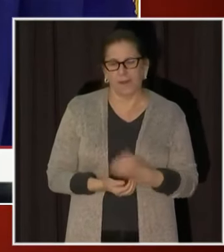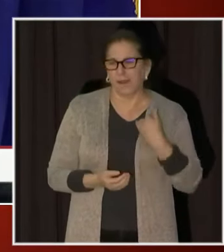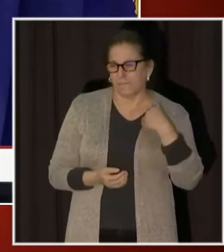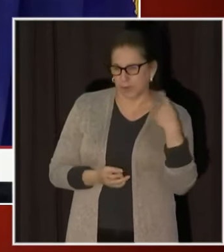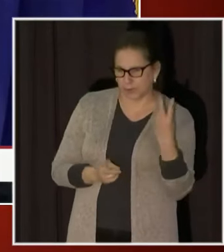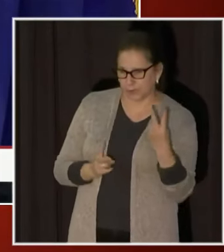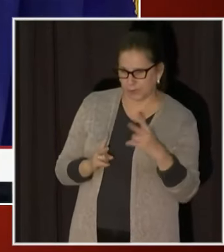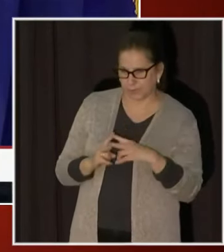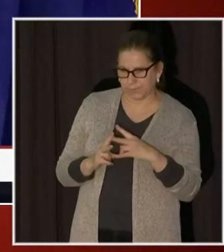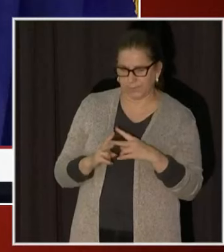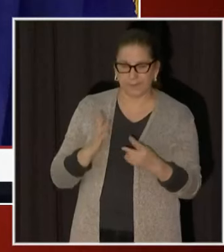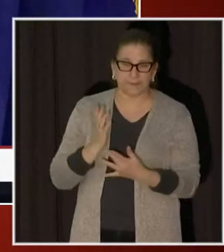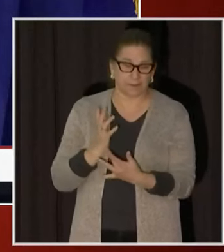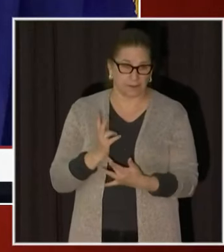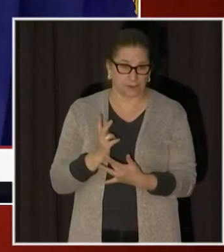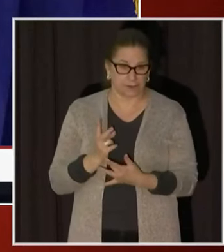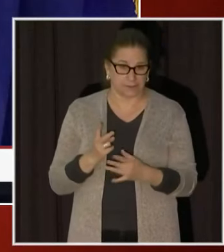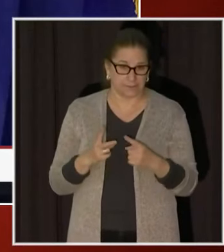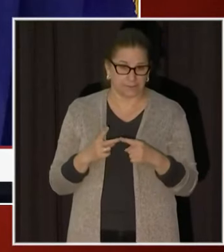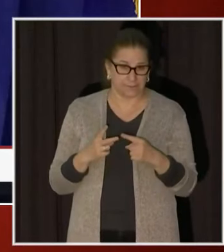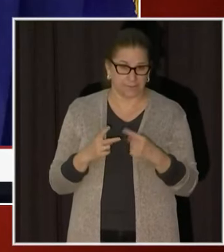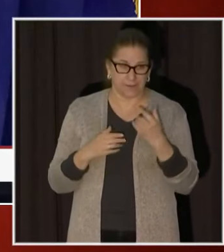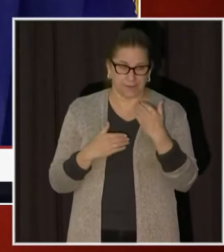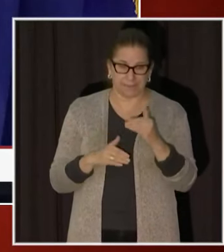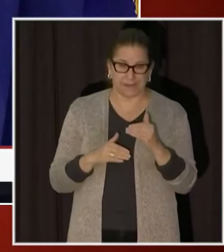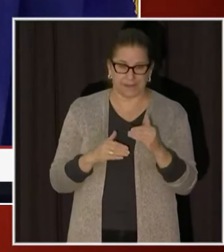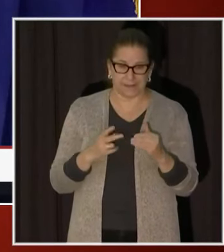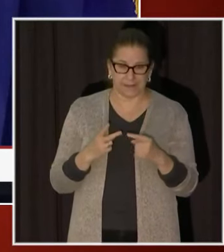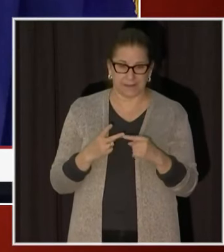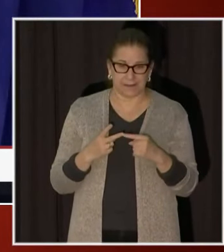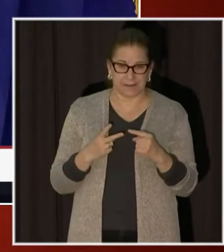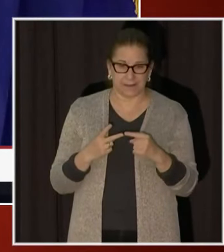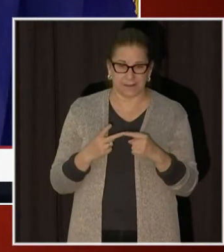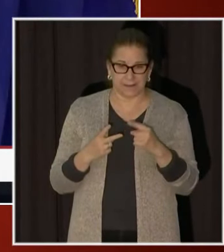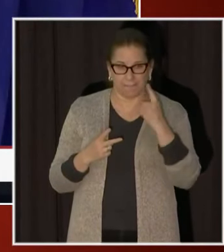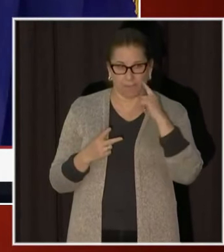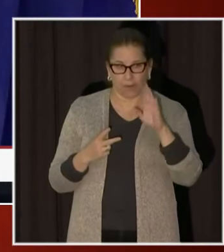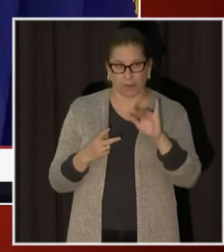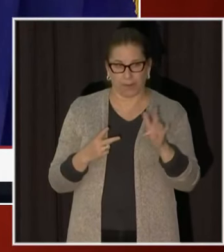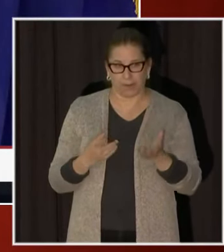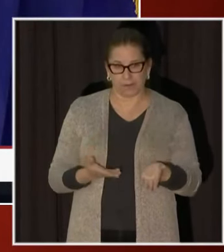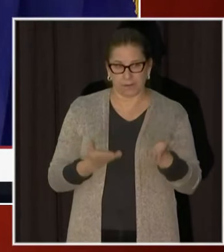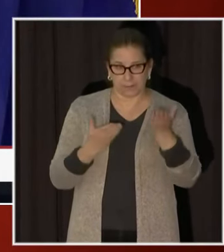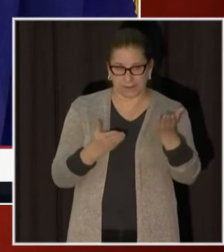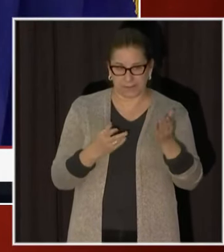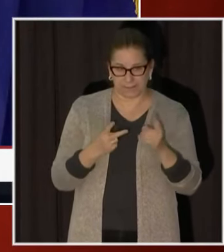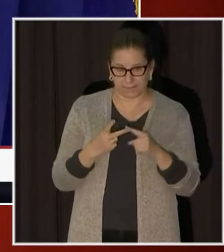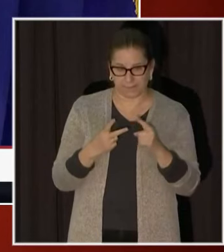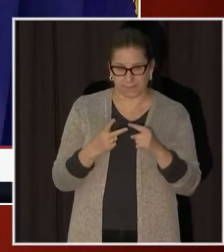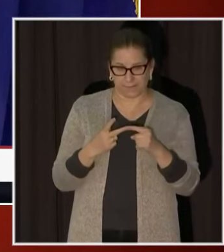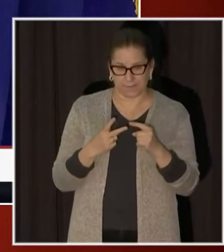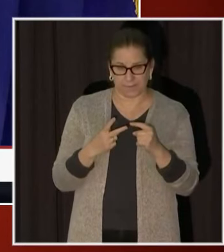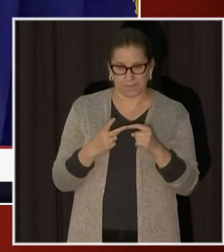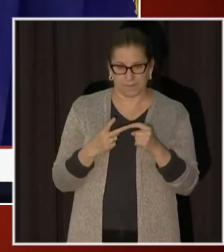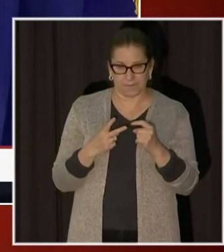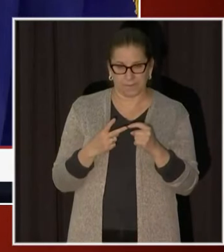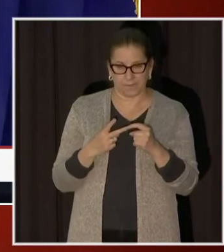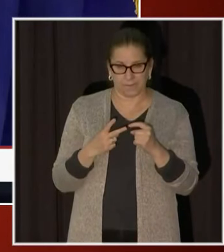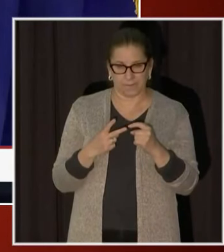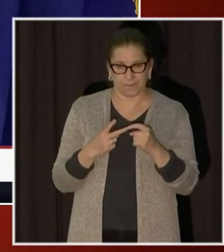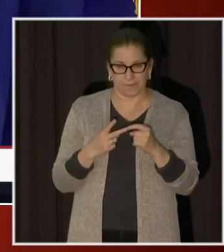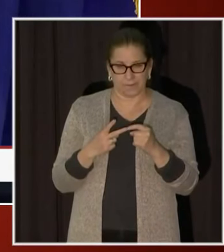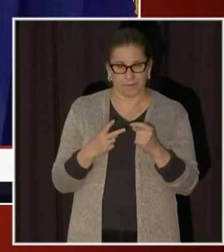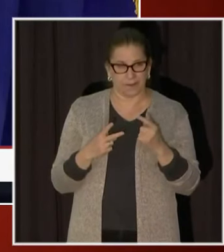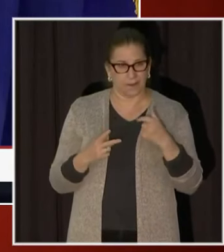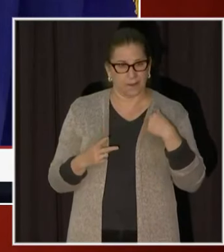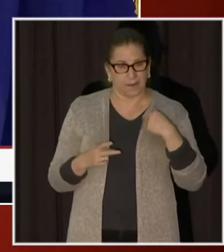technical concerns. For instance, for the bill tomorrow, it would be very difficult to circulate amendments tomorrow, which